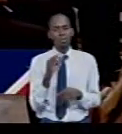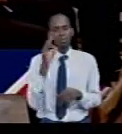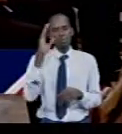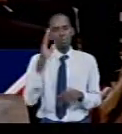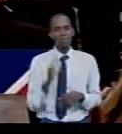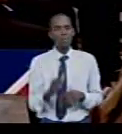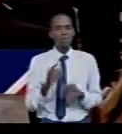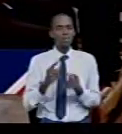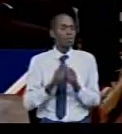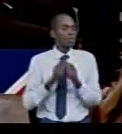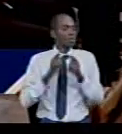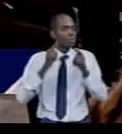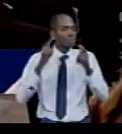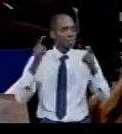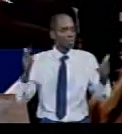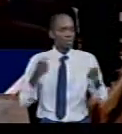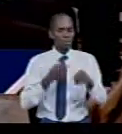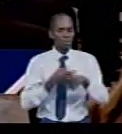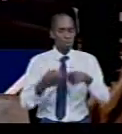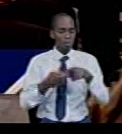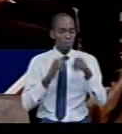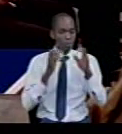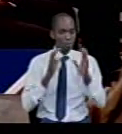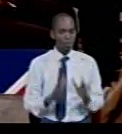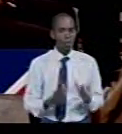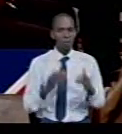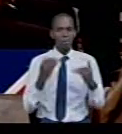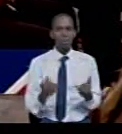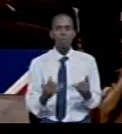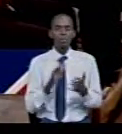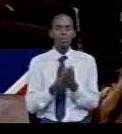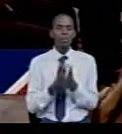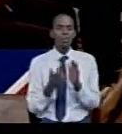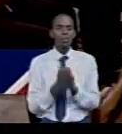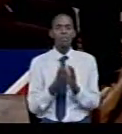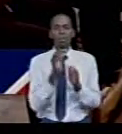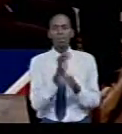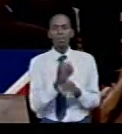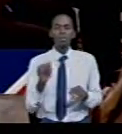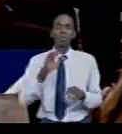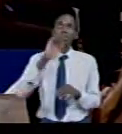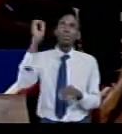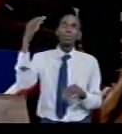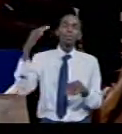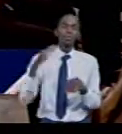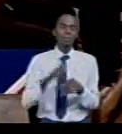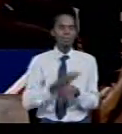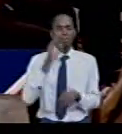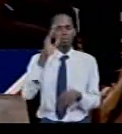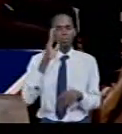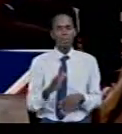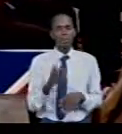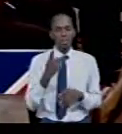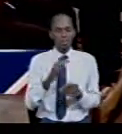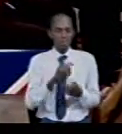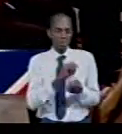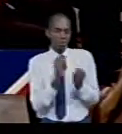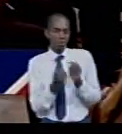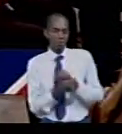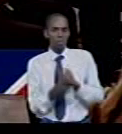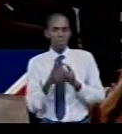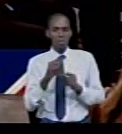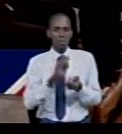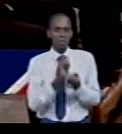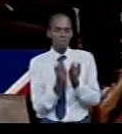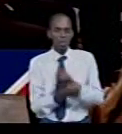great persecutor became a gracious preacher. The transformation, the change,